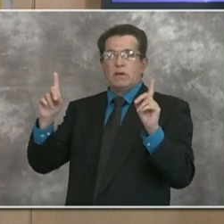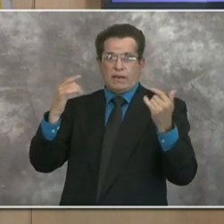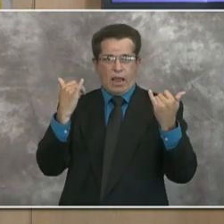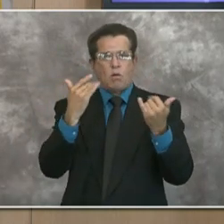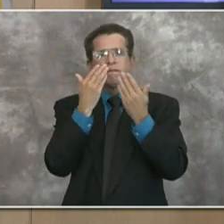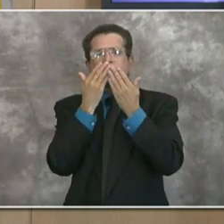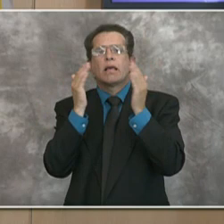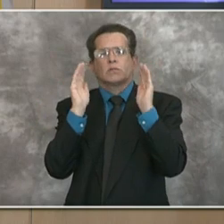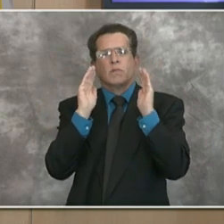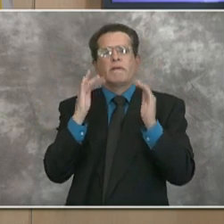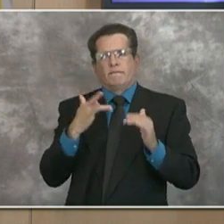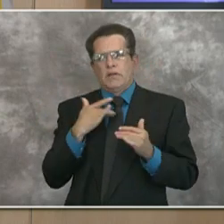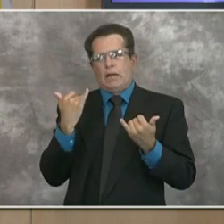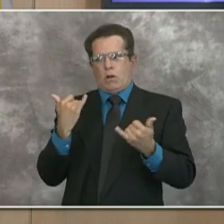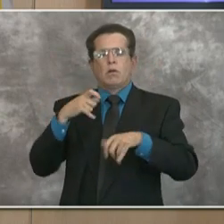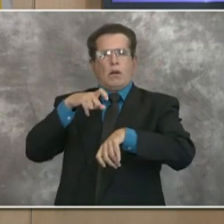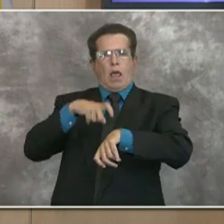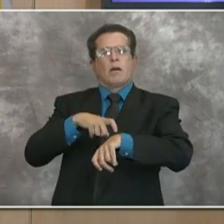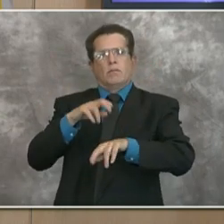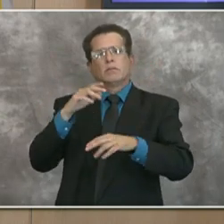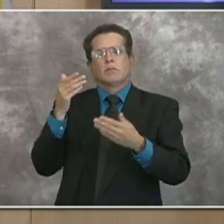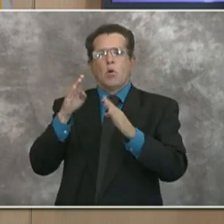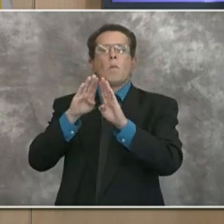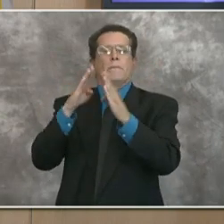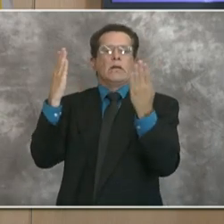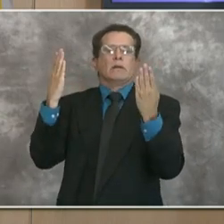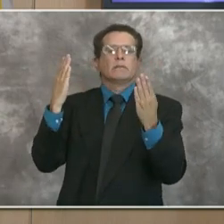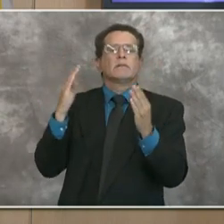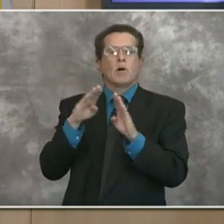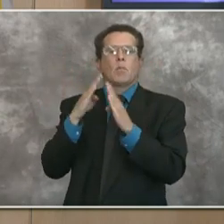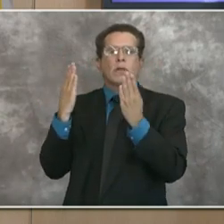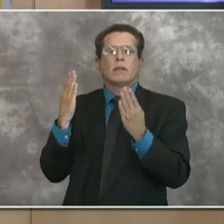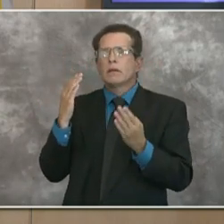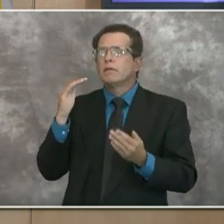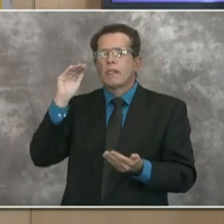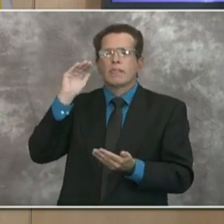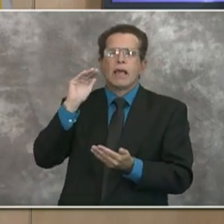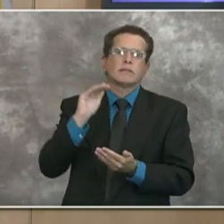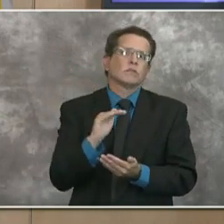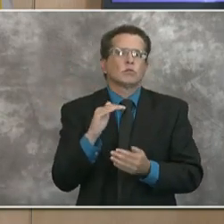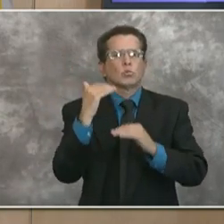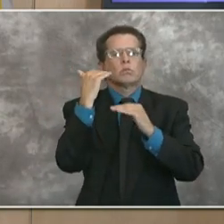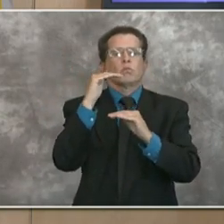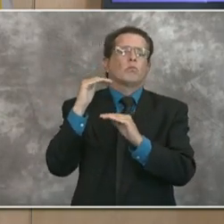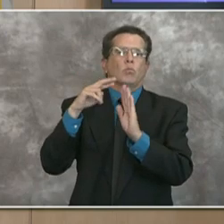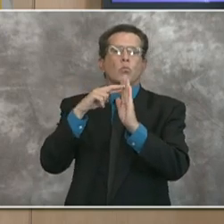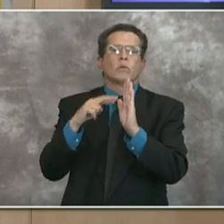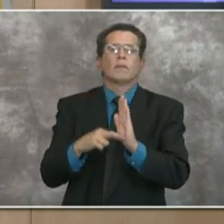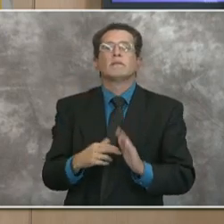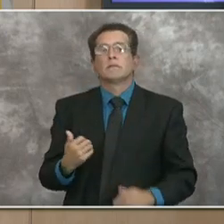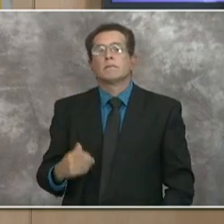masks, that it's time to ease back on some of the restrictions. Supervisor Fletcher?